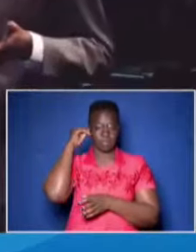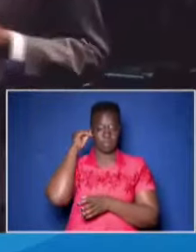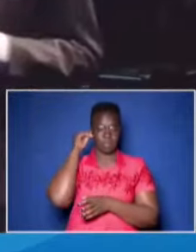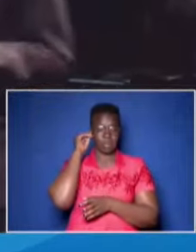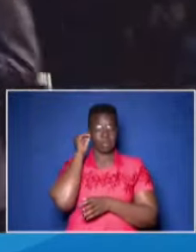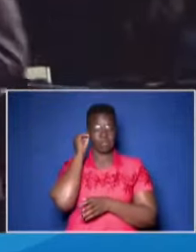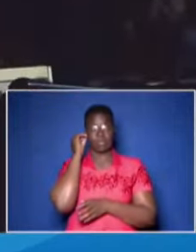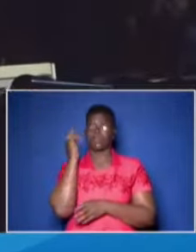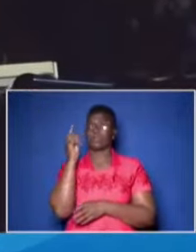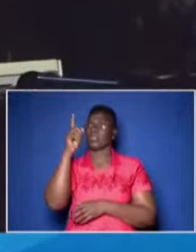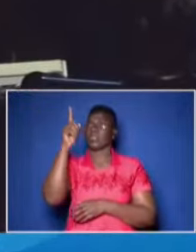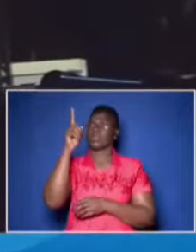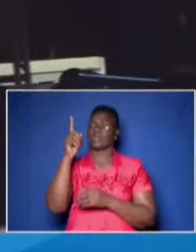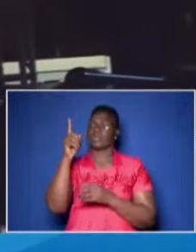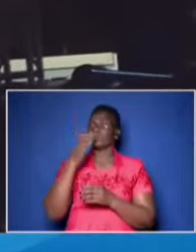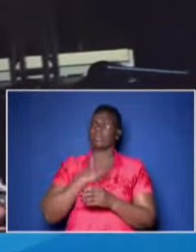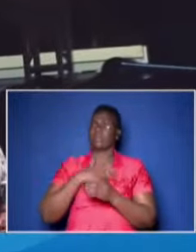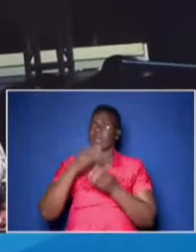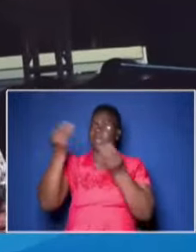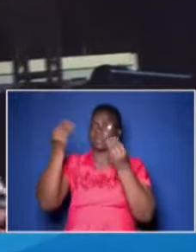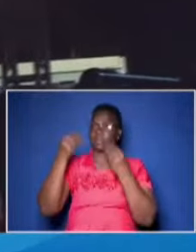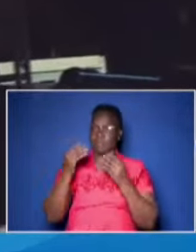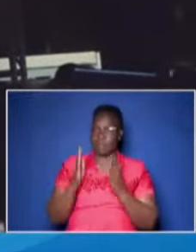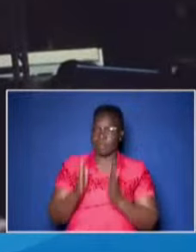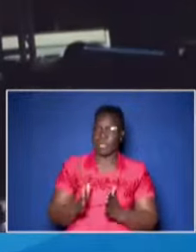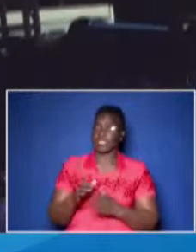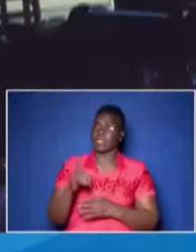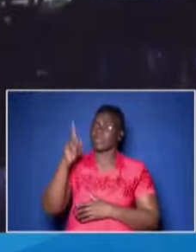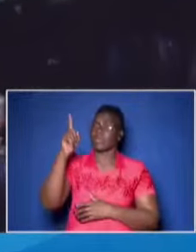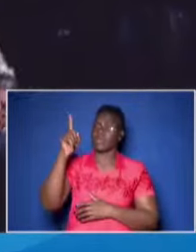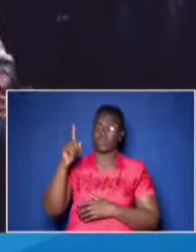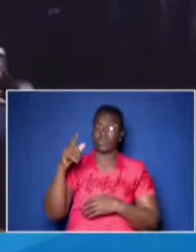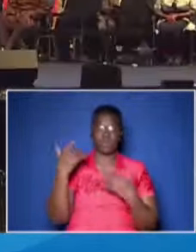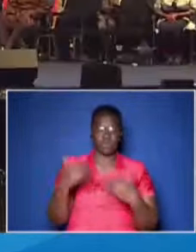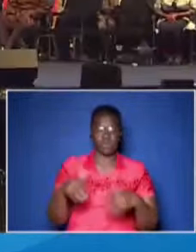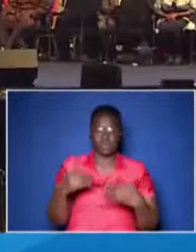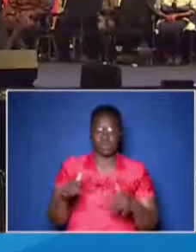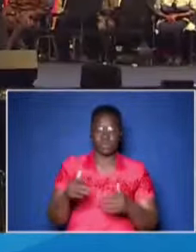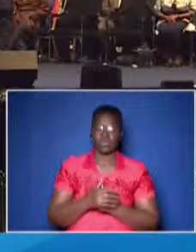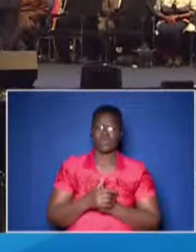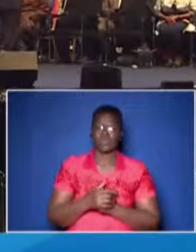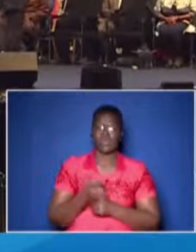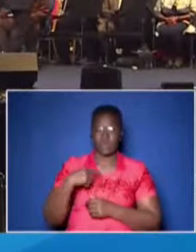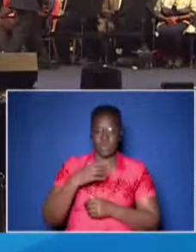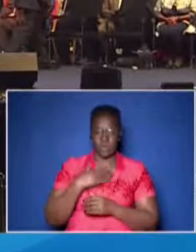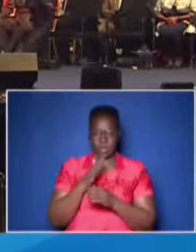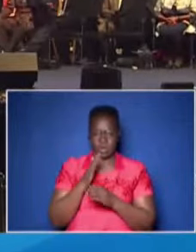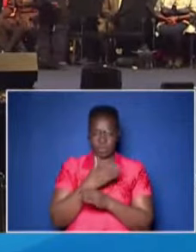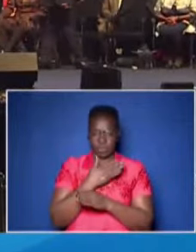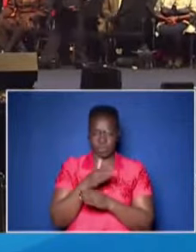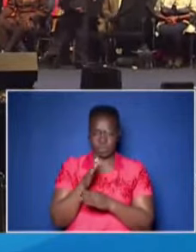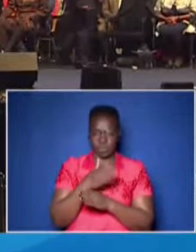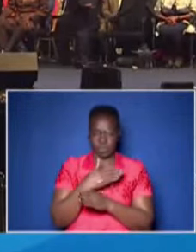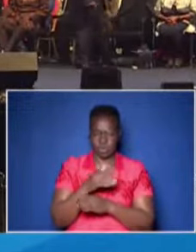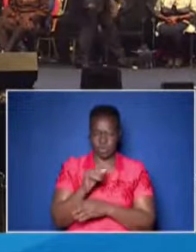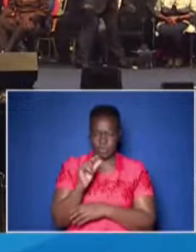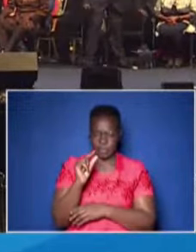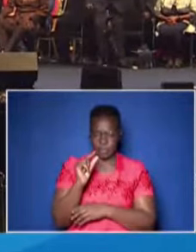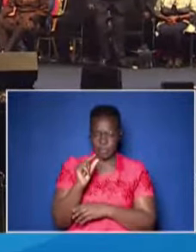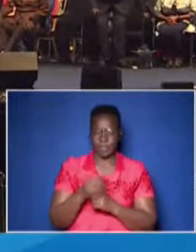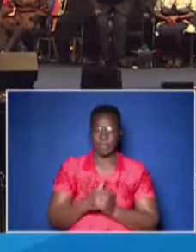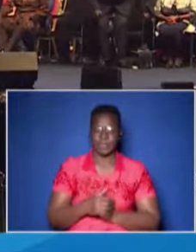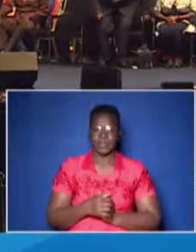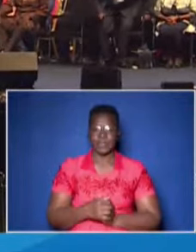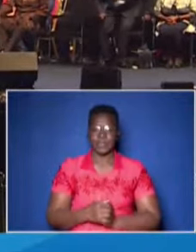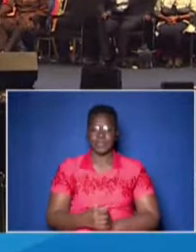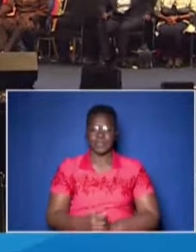grace is sufficient for me you're going to sing it for me dear dear Dan and sin